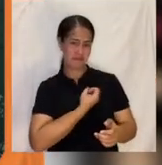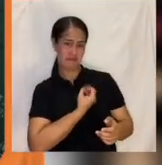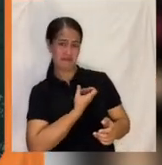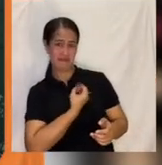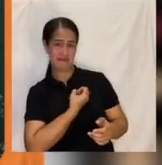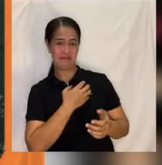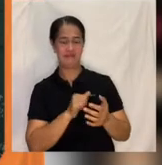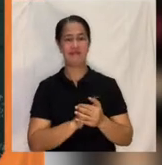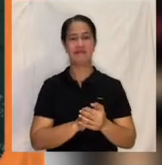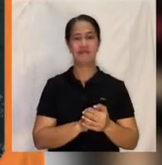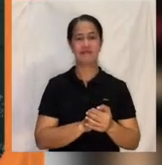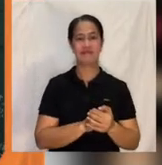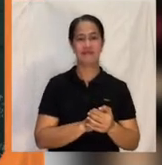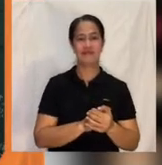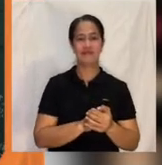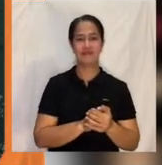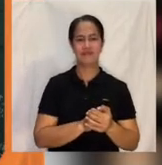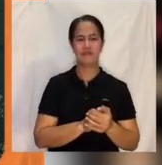scared?